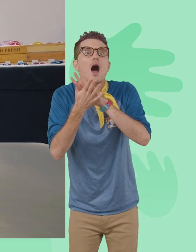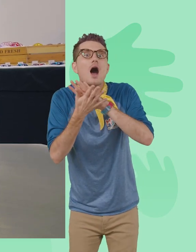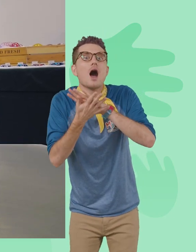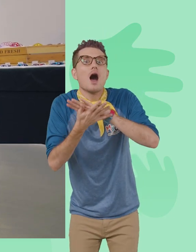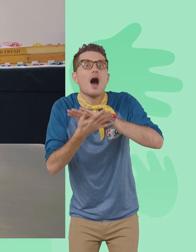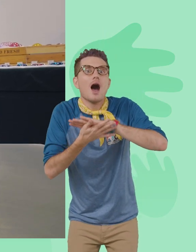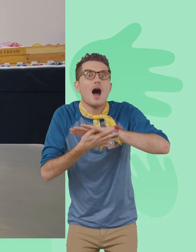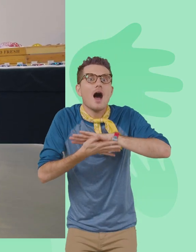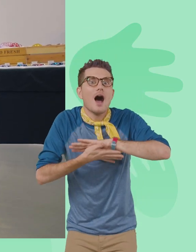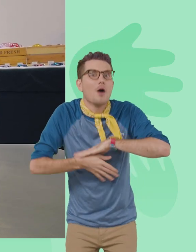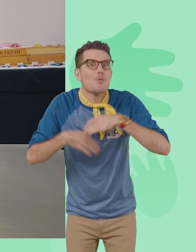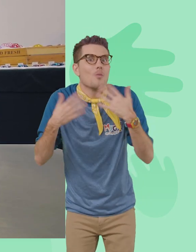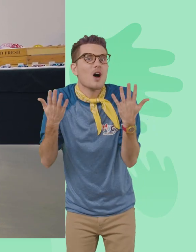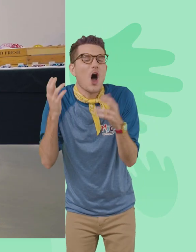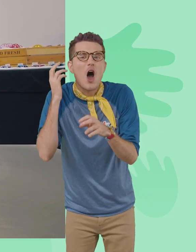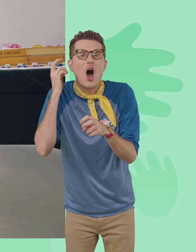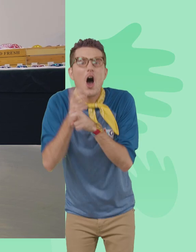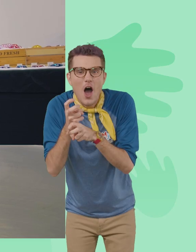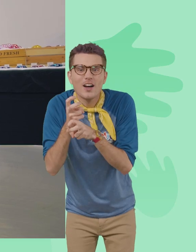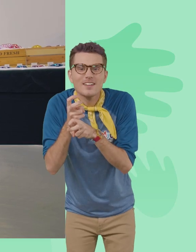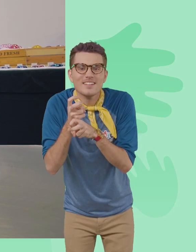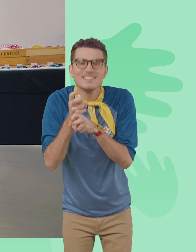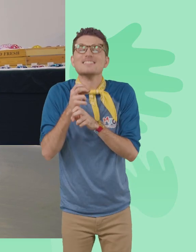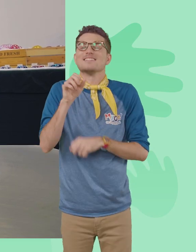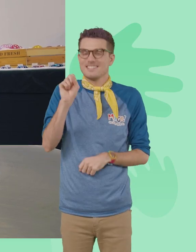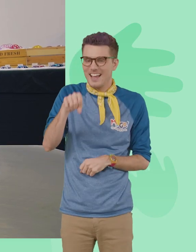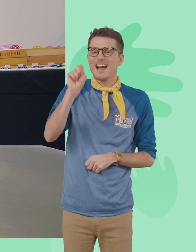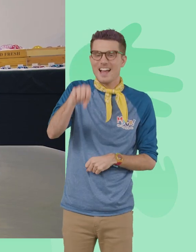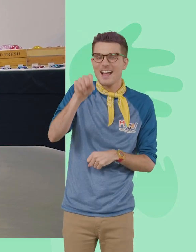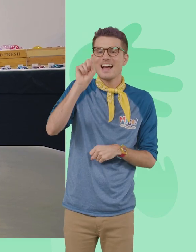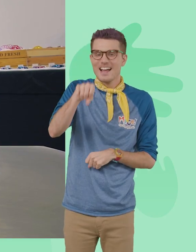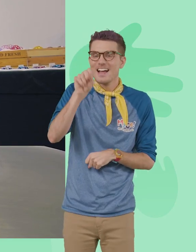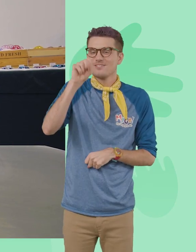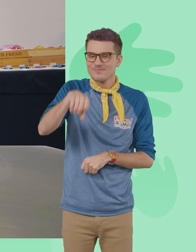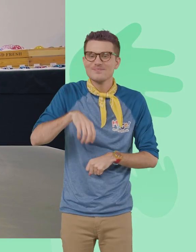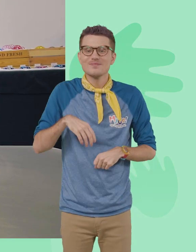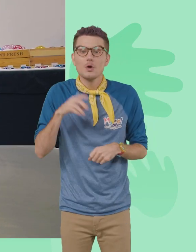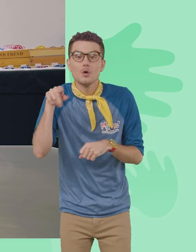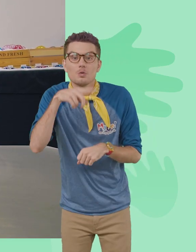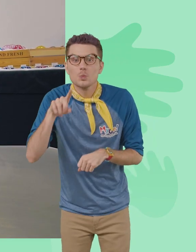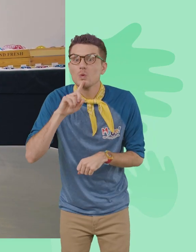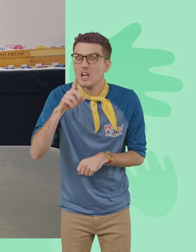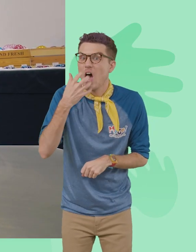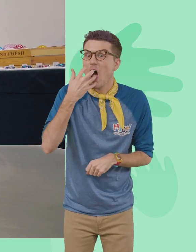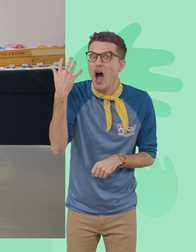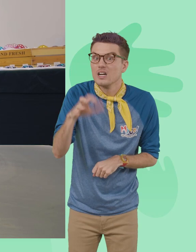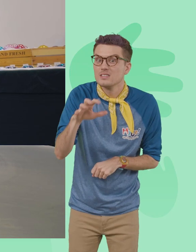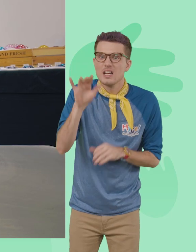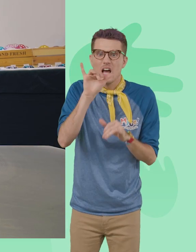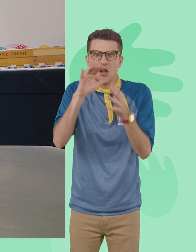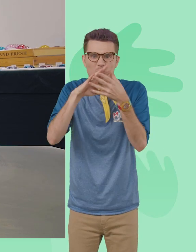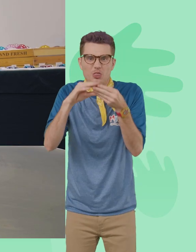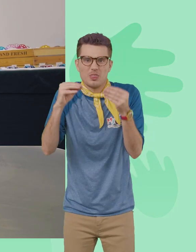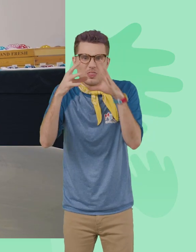really hard. Yeah. And then when they were really hot, yeah, it was like